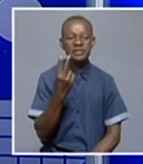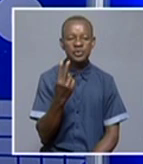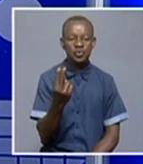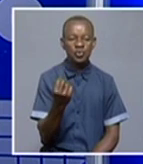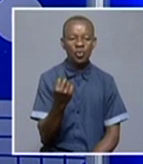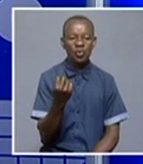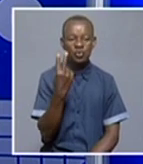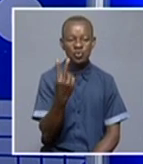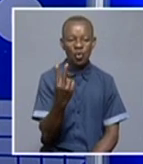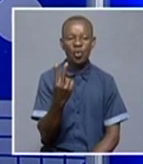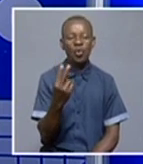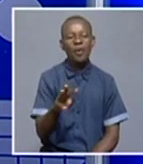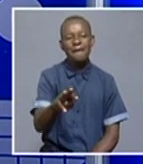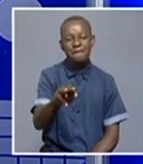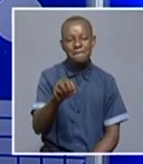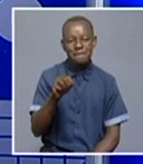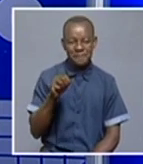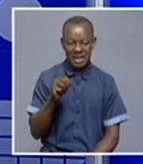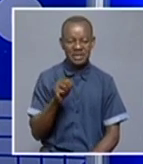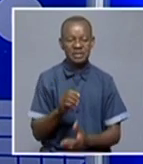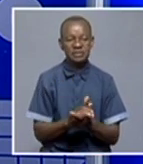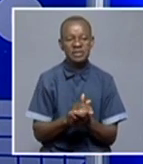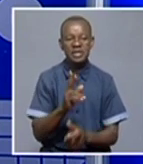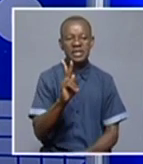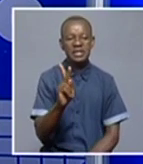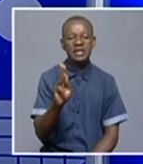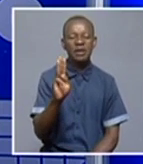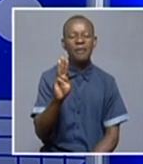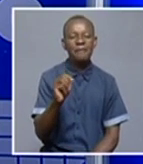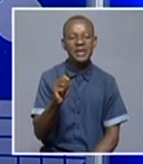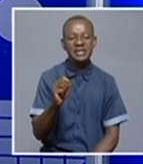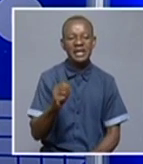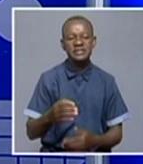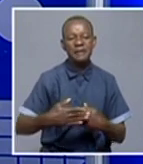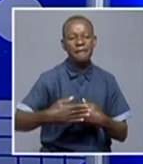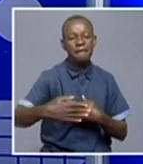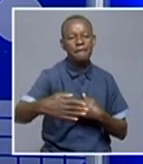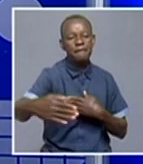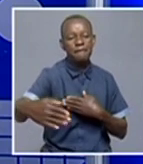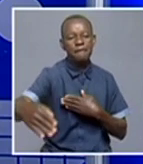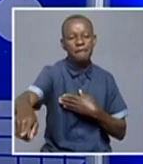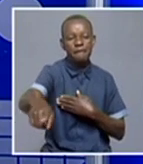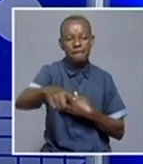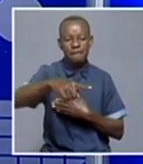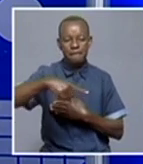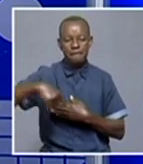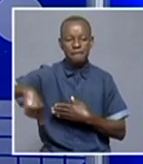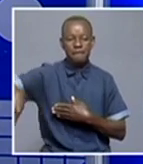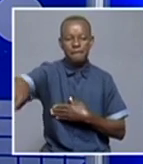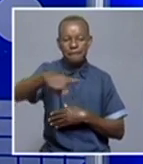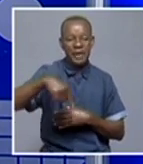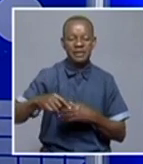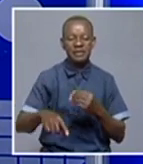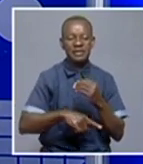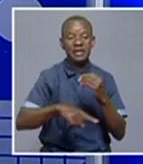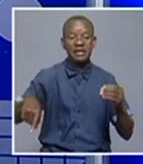delay to the preparations for these elections. But things are going ahead at this point in time. Yeah. So things will go ahead at